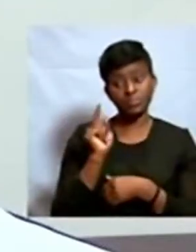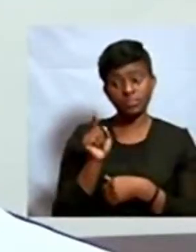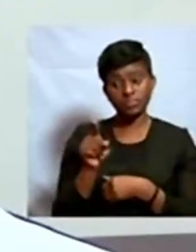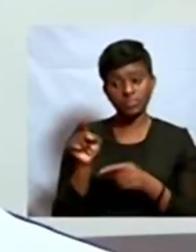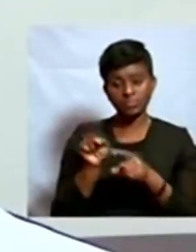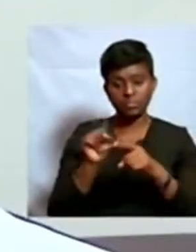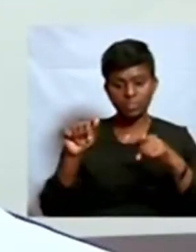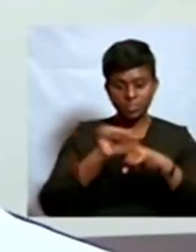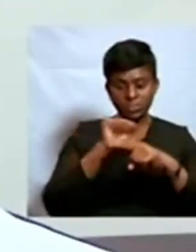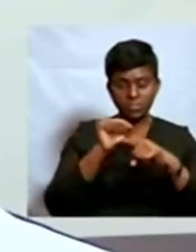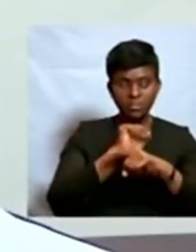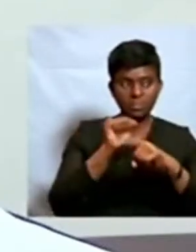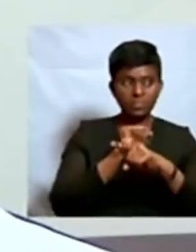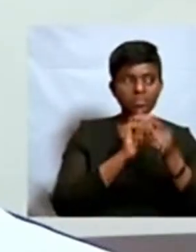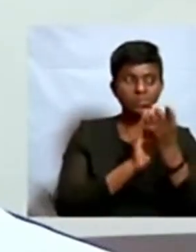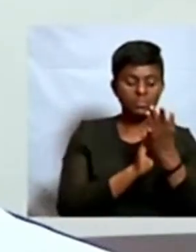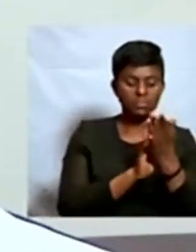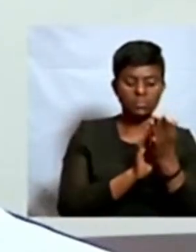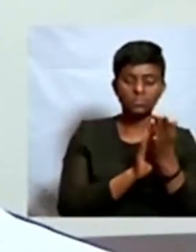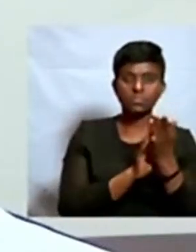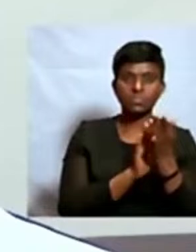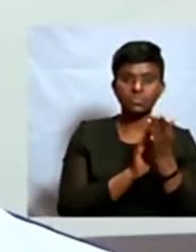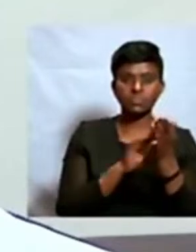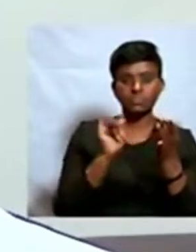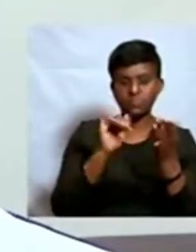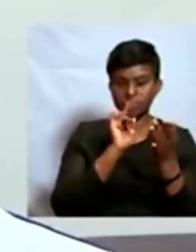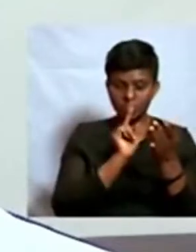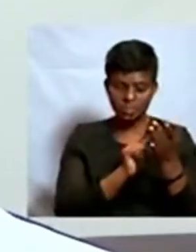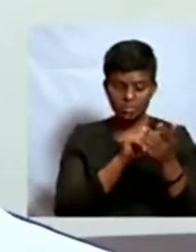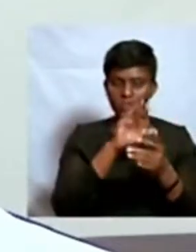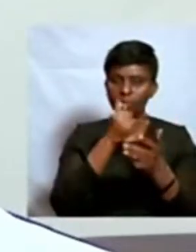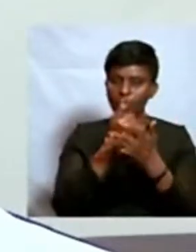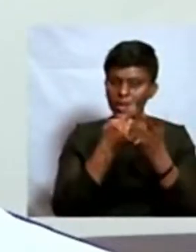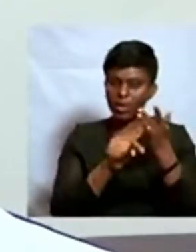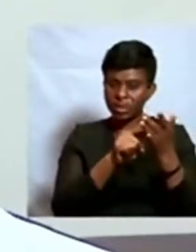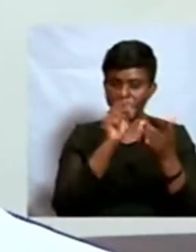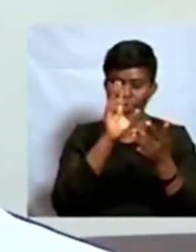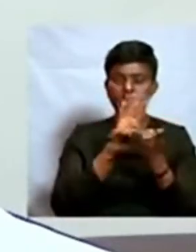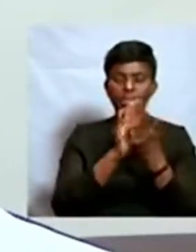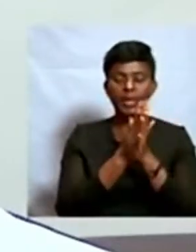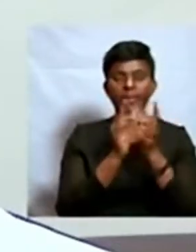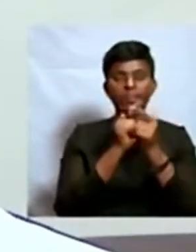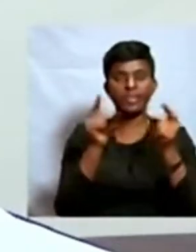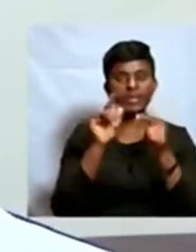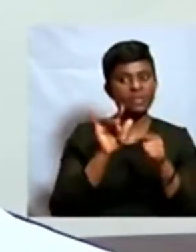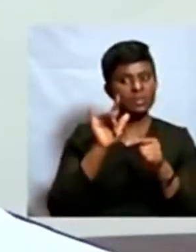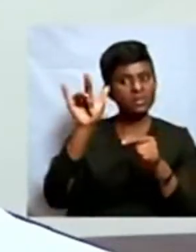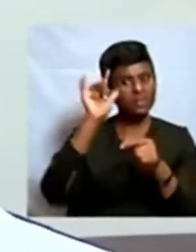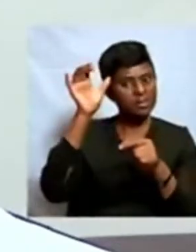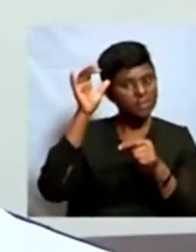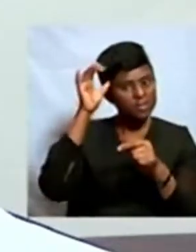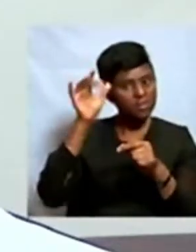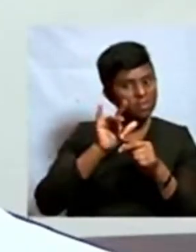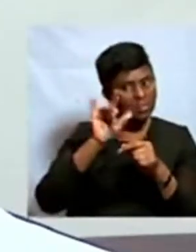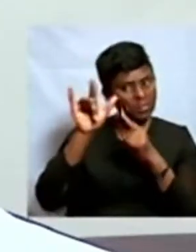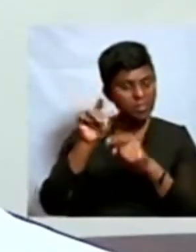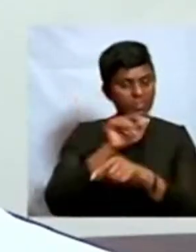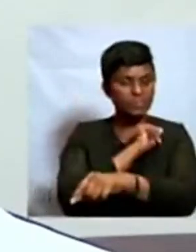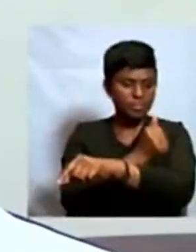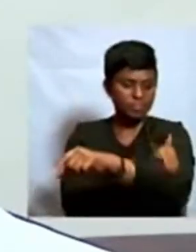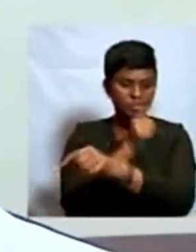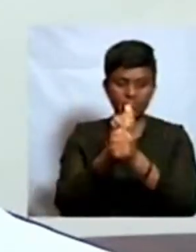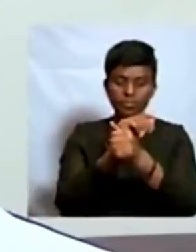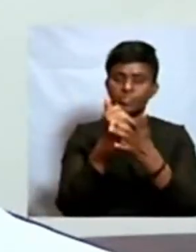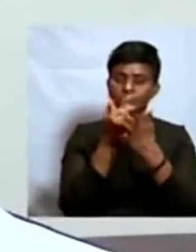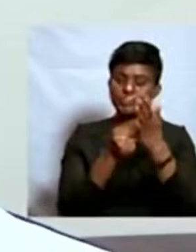the training school, yes, this will be commercial to the Civil Aviation Authority,